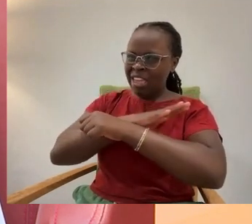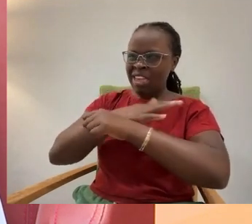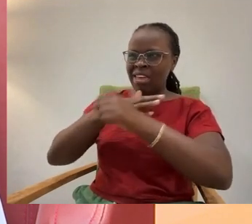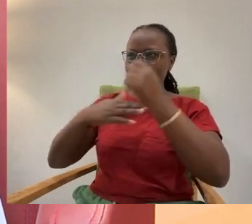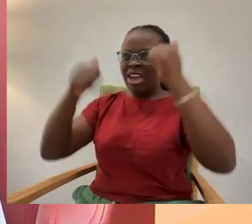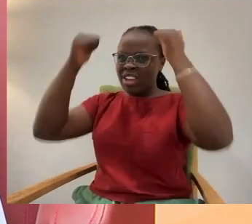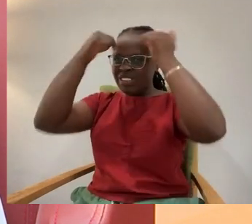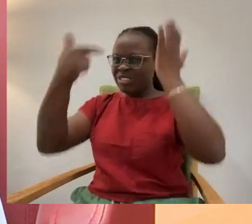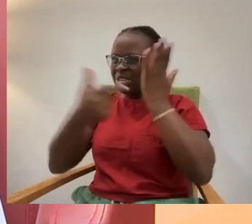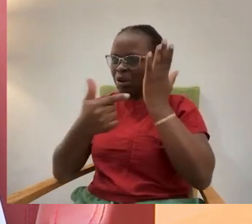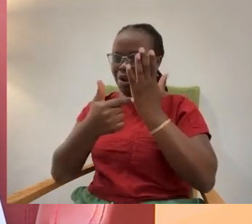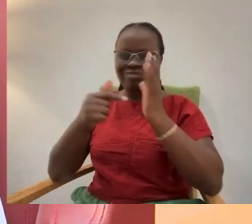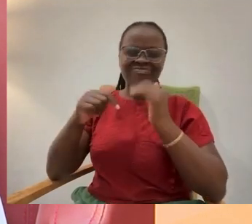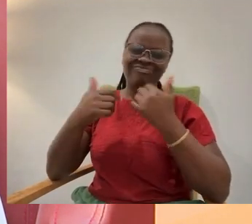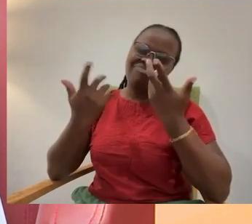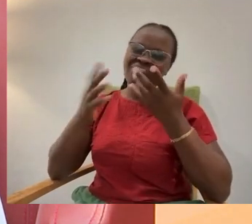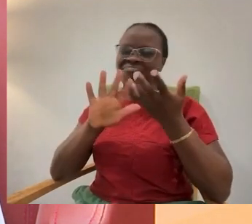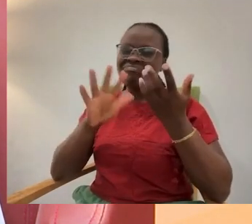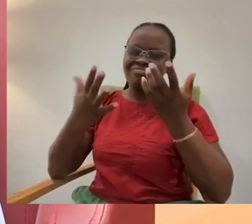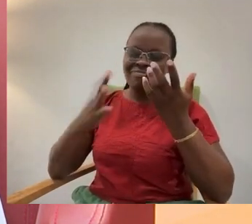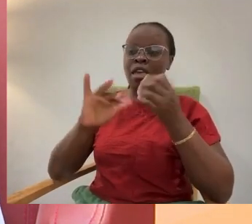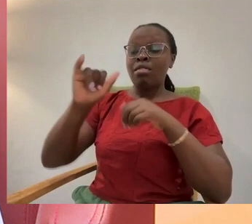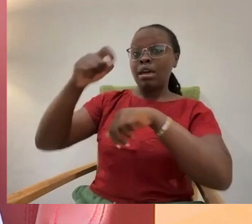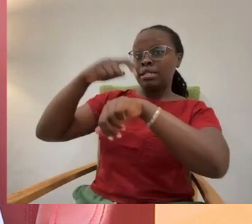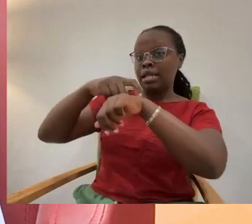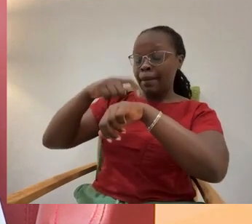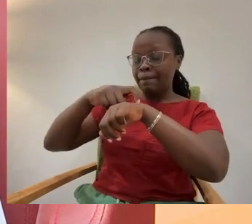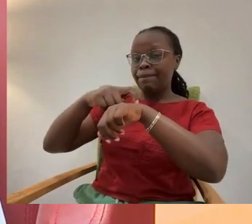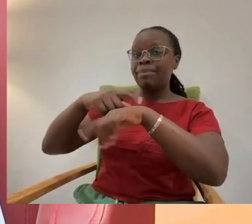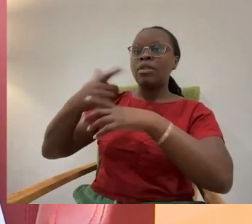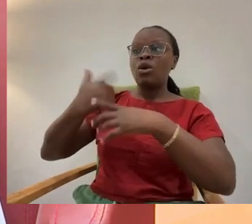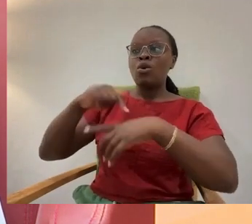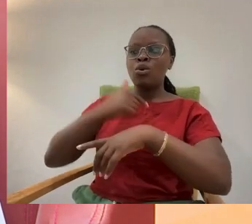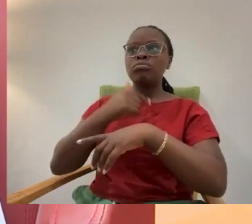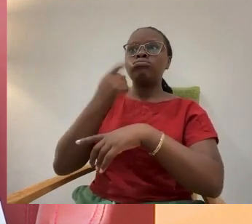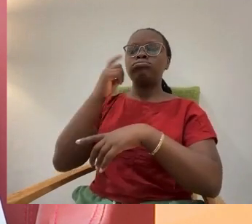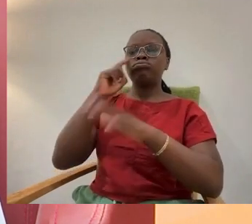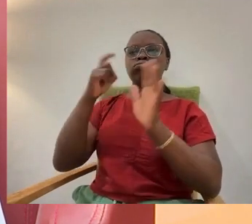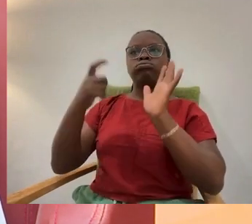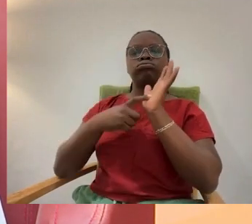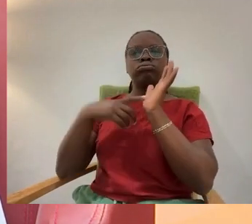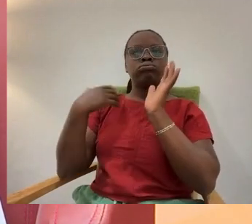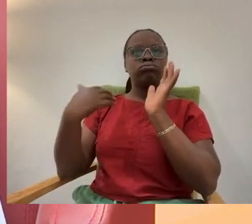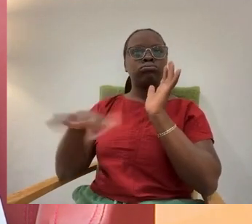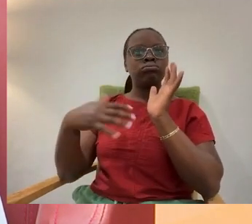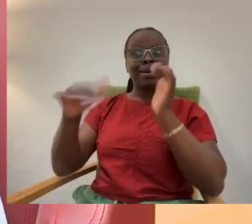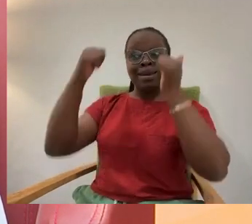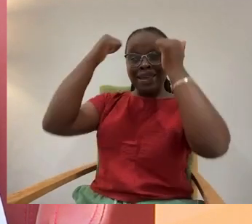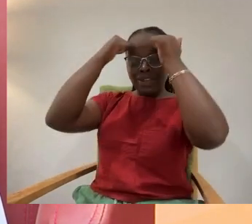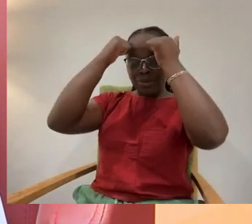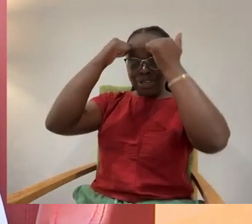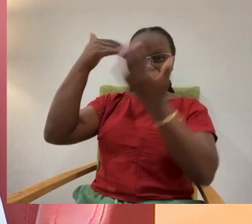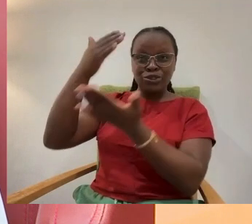that much. And during that pandemic time, we got to realize that education does not stop